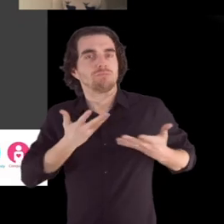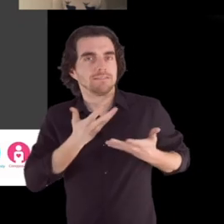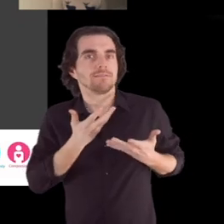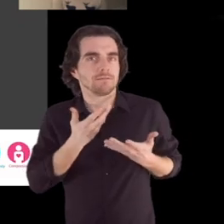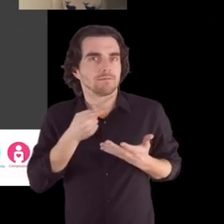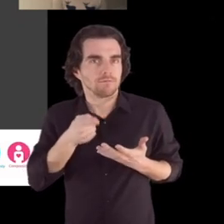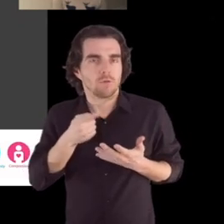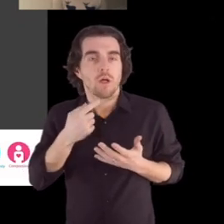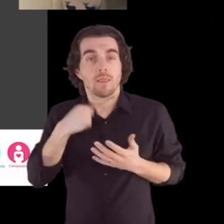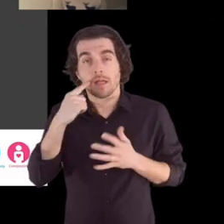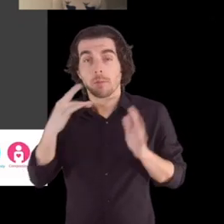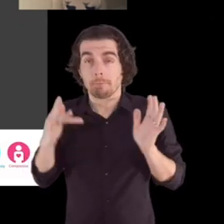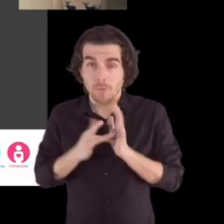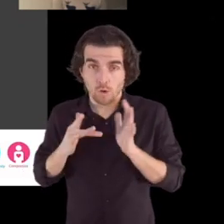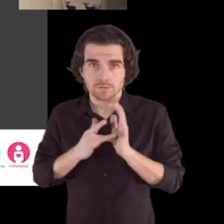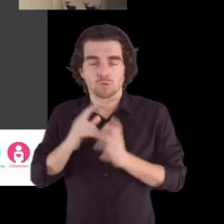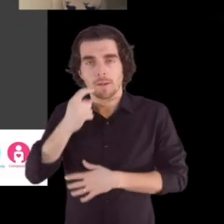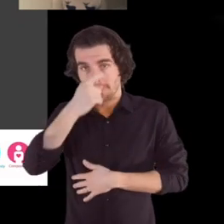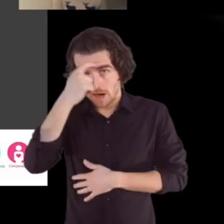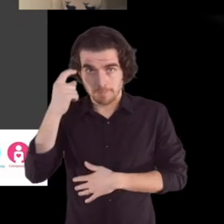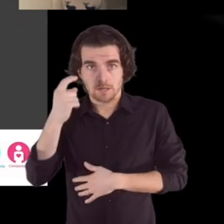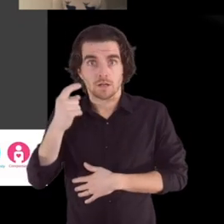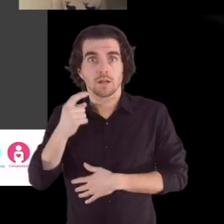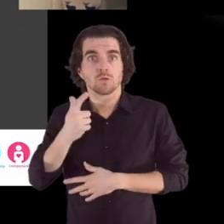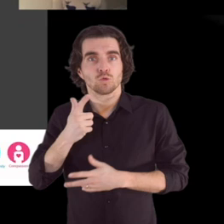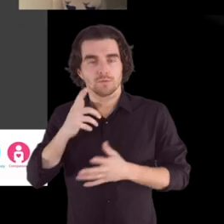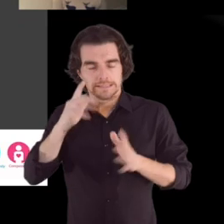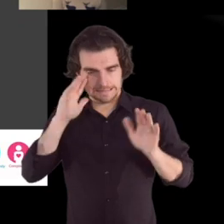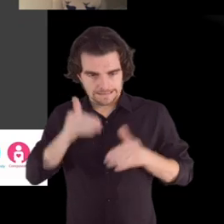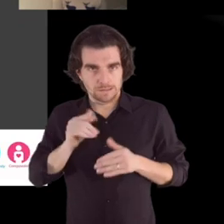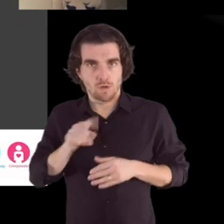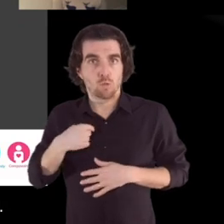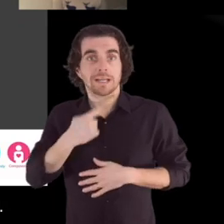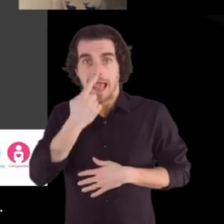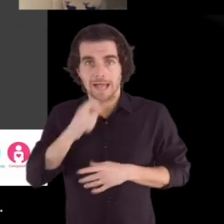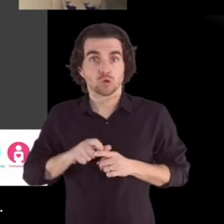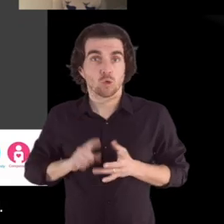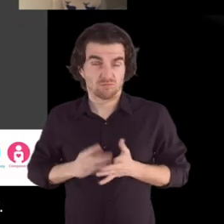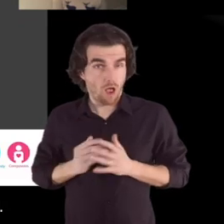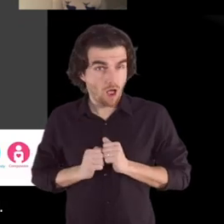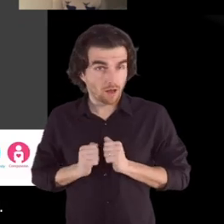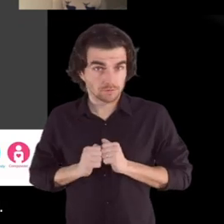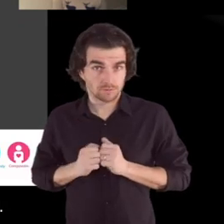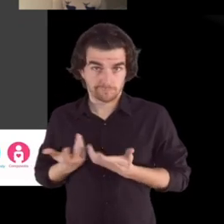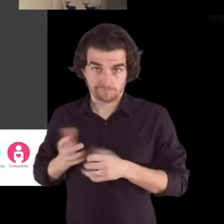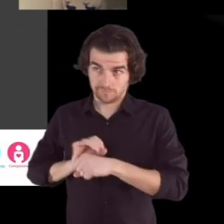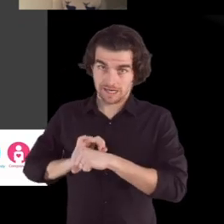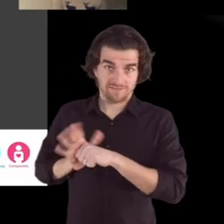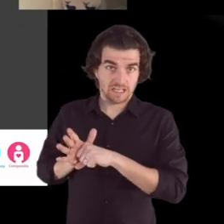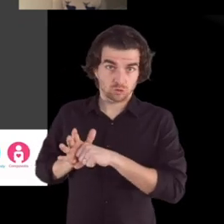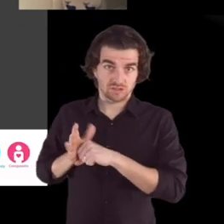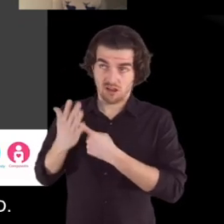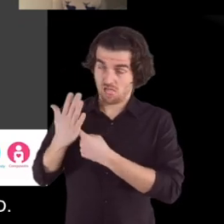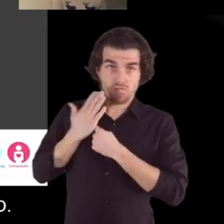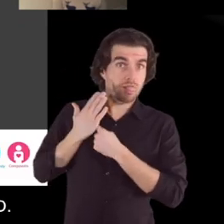a positive boost to our days. I think a really important thing to remember at the moment is focusing on what is in our control. And this can be